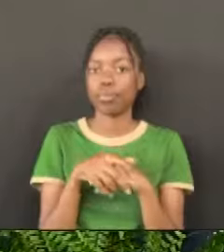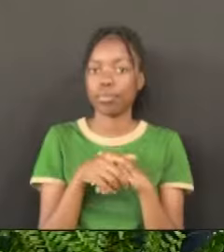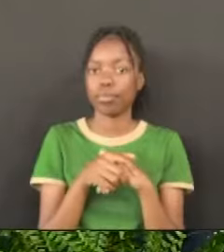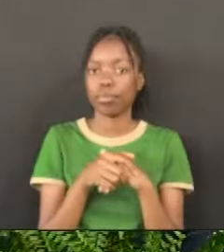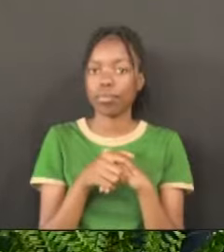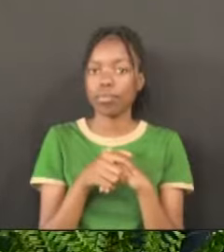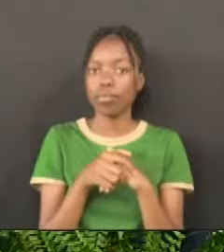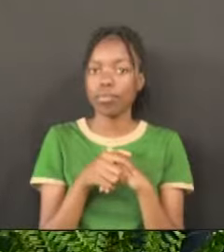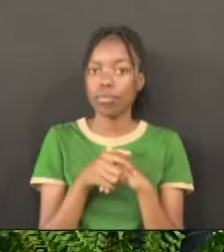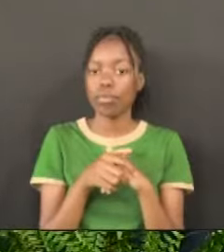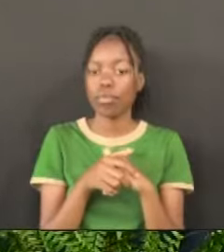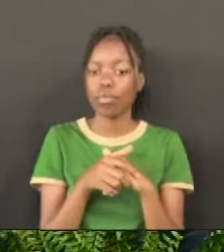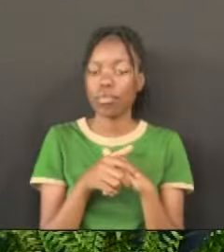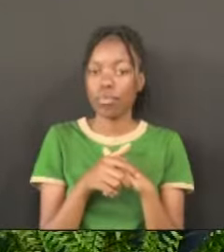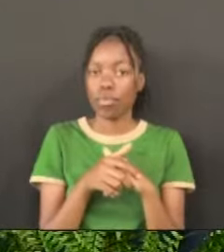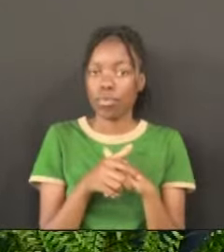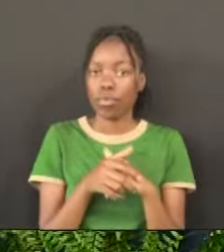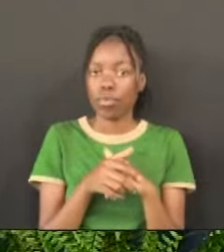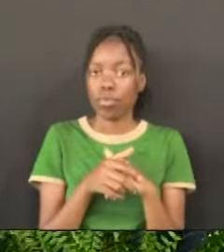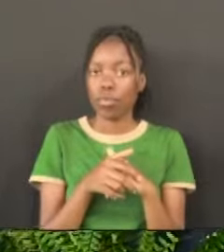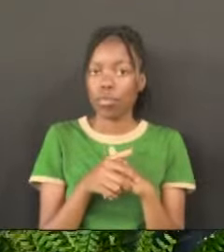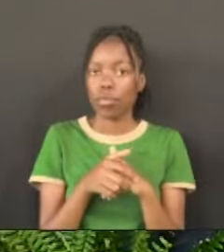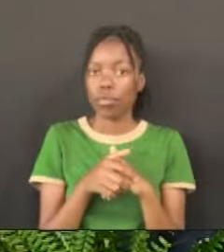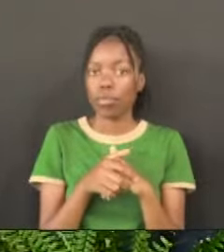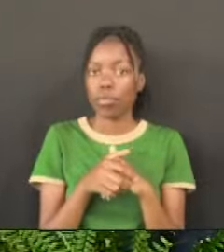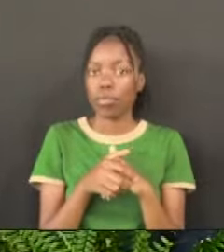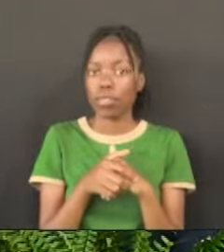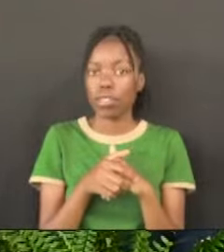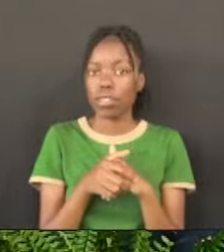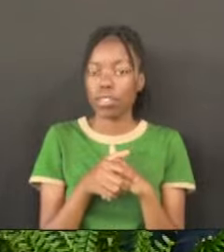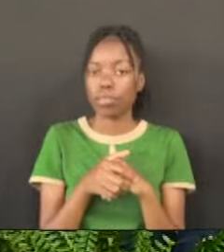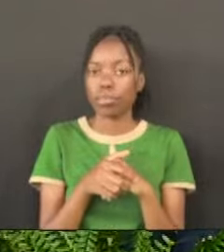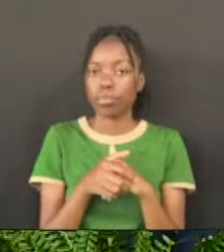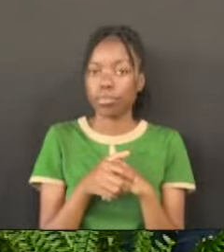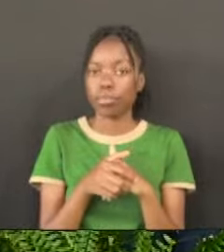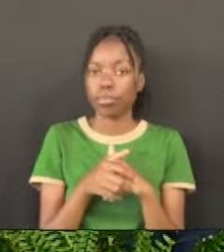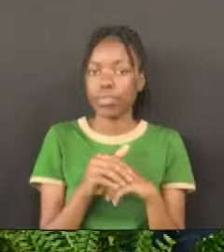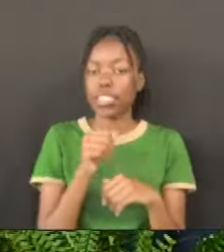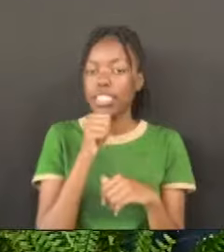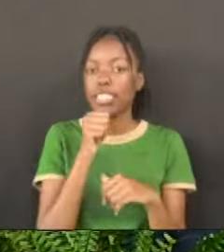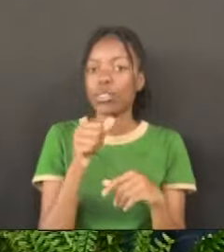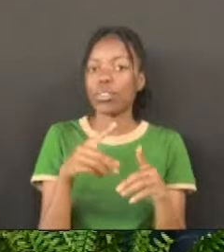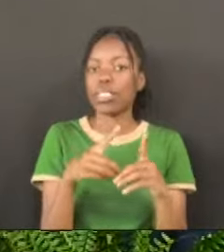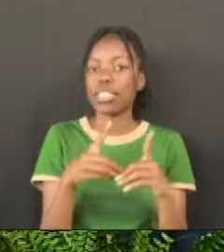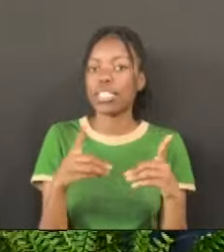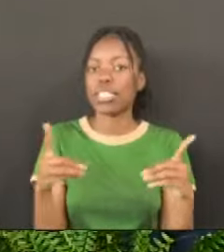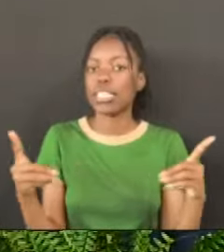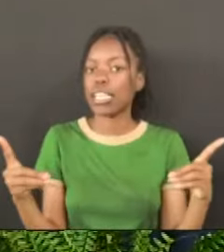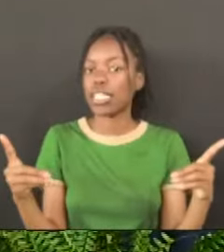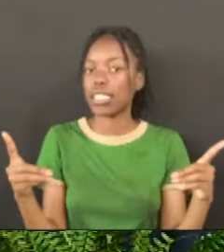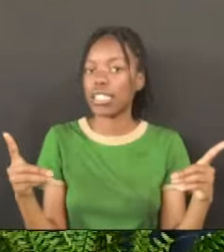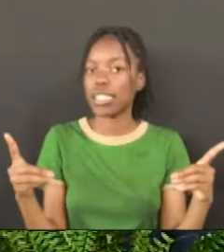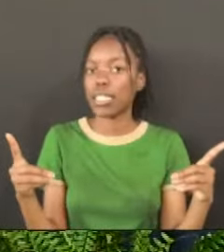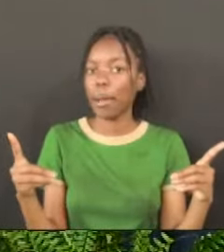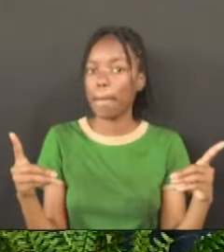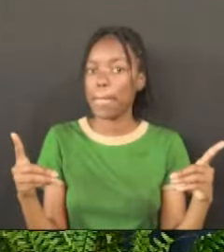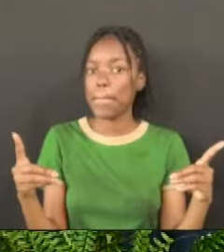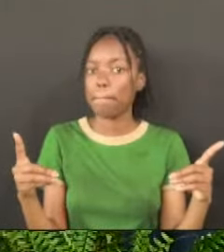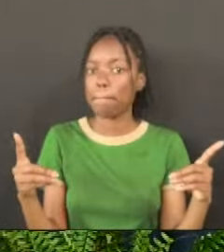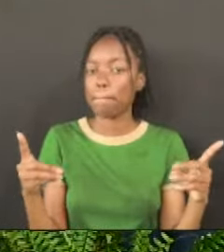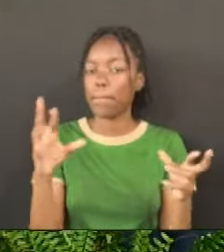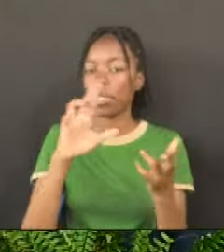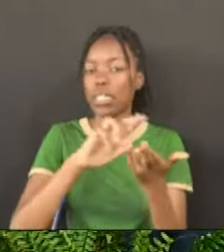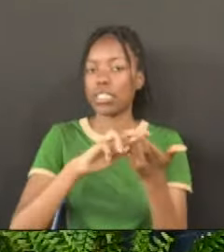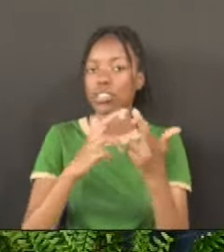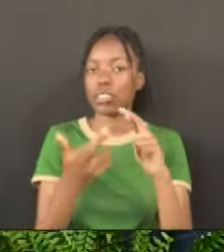He is with us. It is not a distance or distant